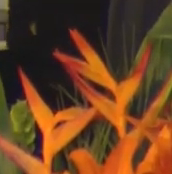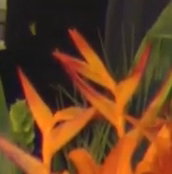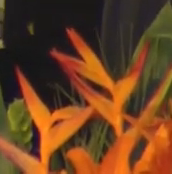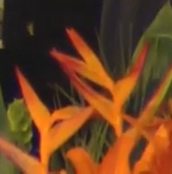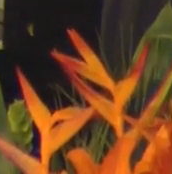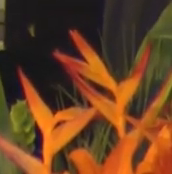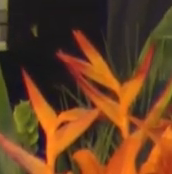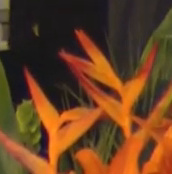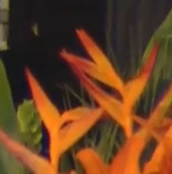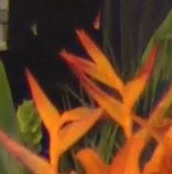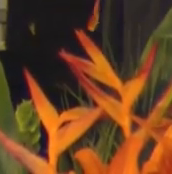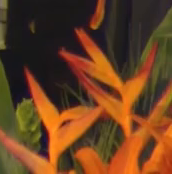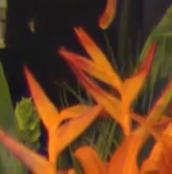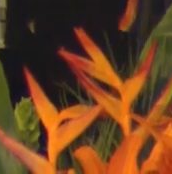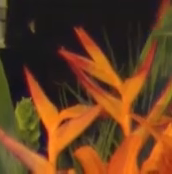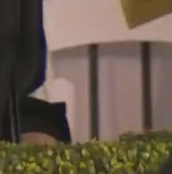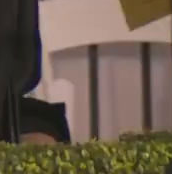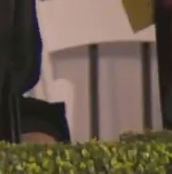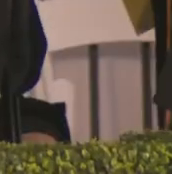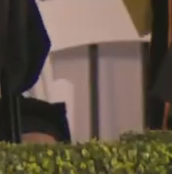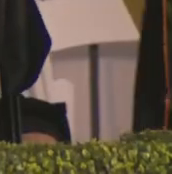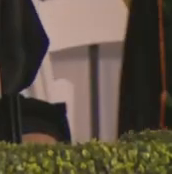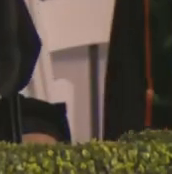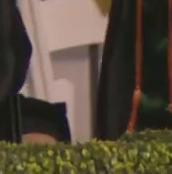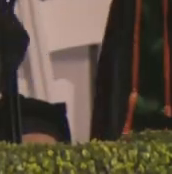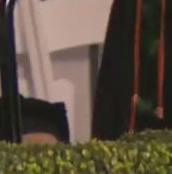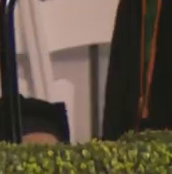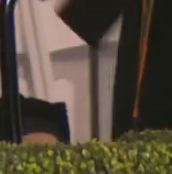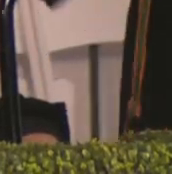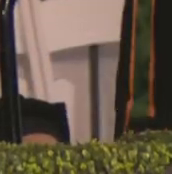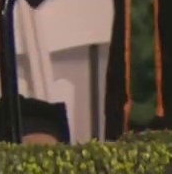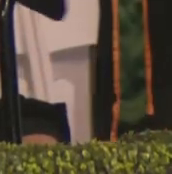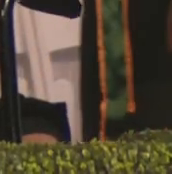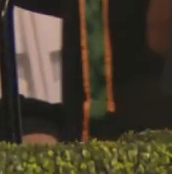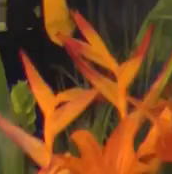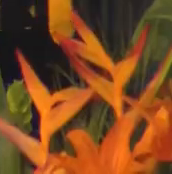Alana Kiefer Jones. Edward Garavi.